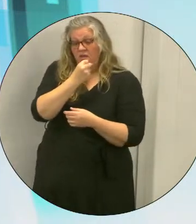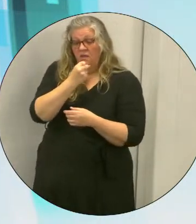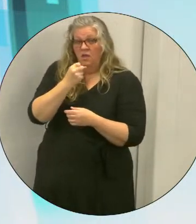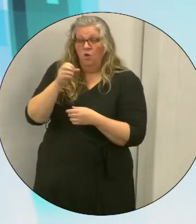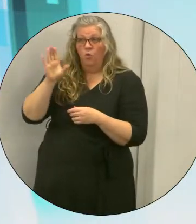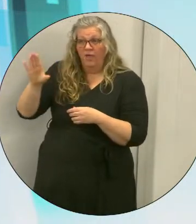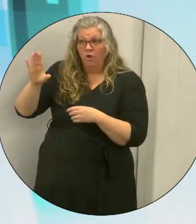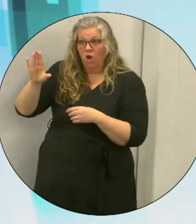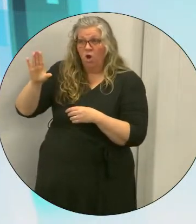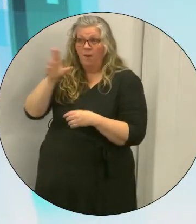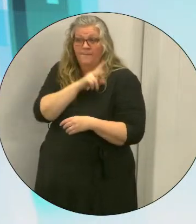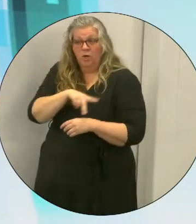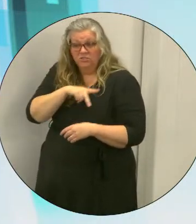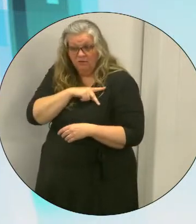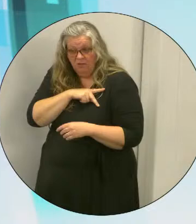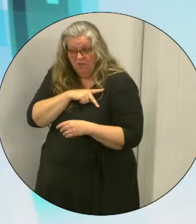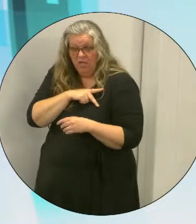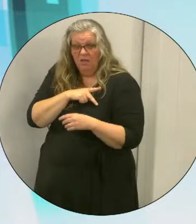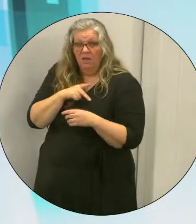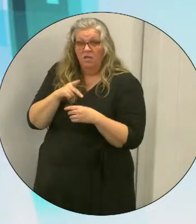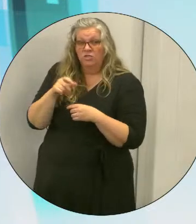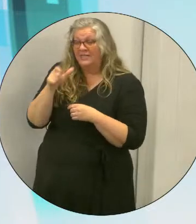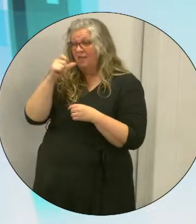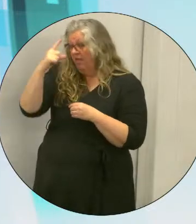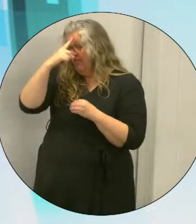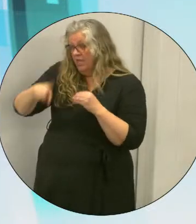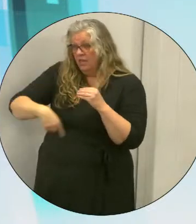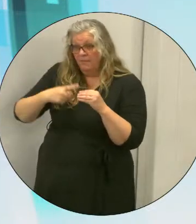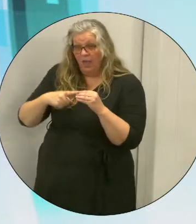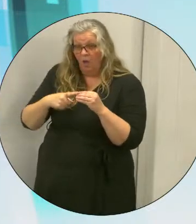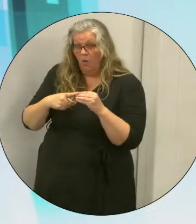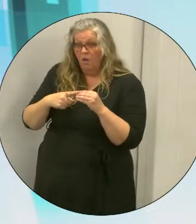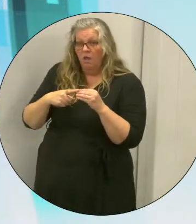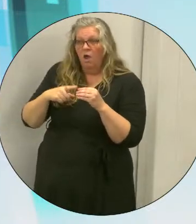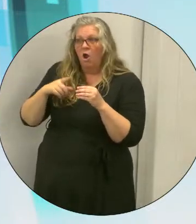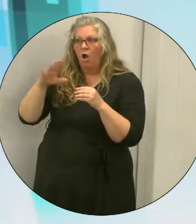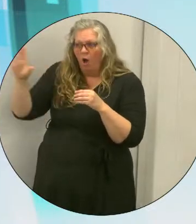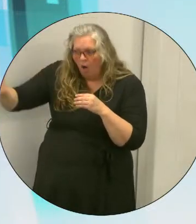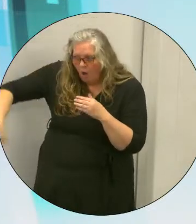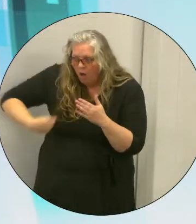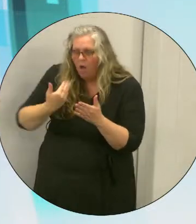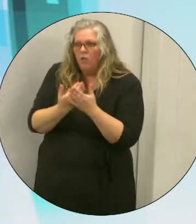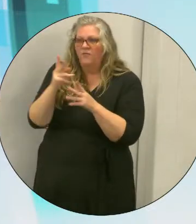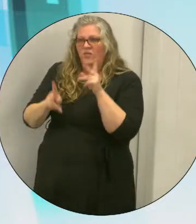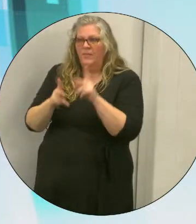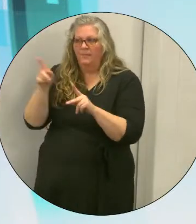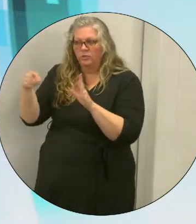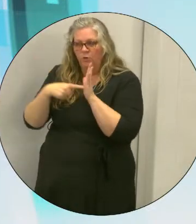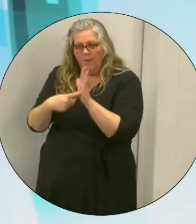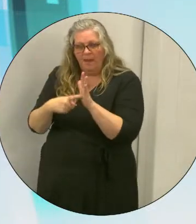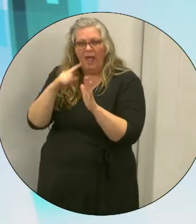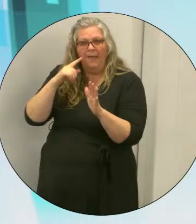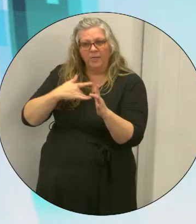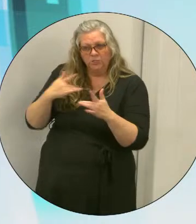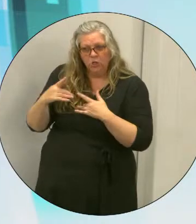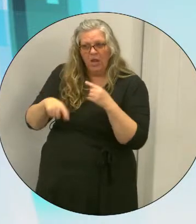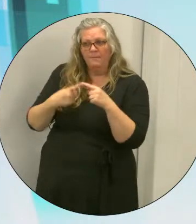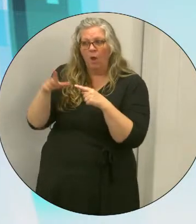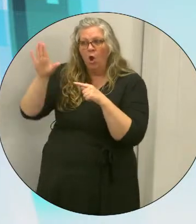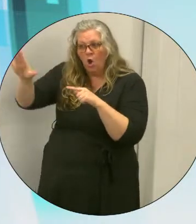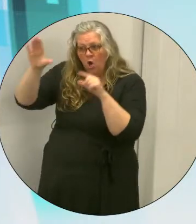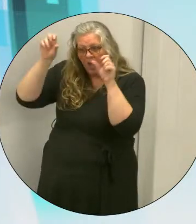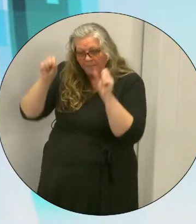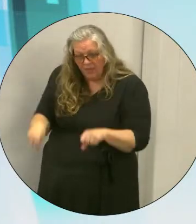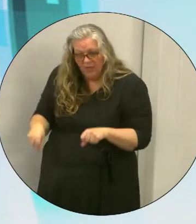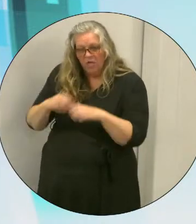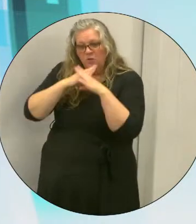her personal agenda and not considering her whole entire constituency. And I am concerned about her ability